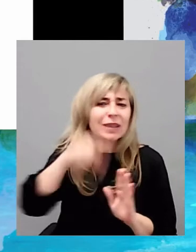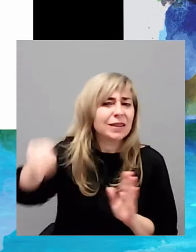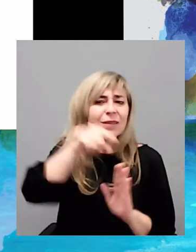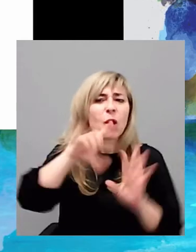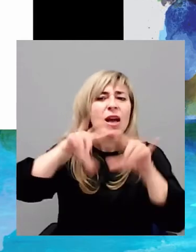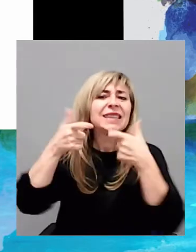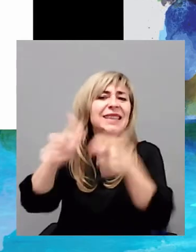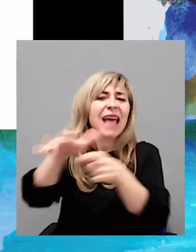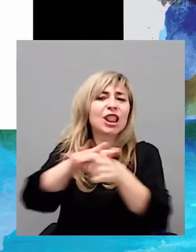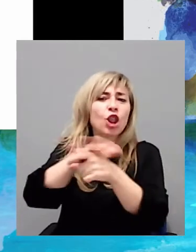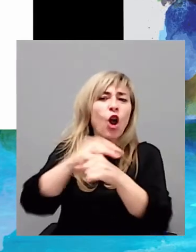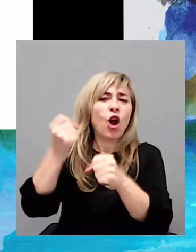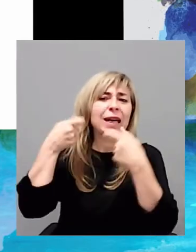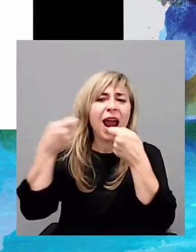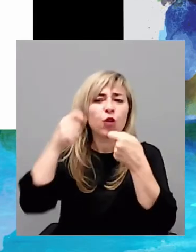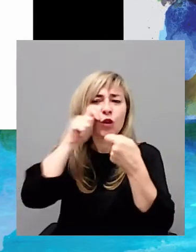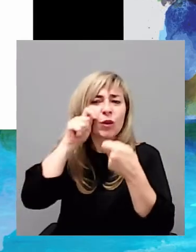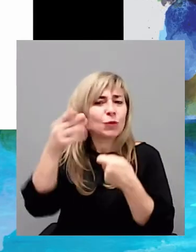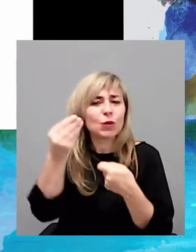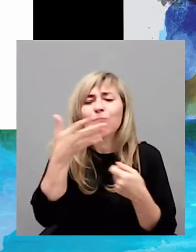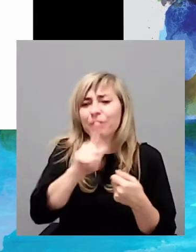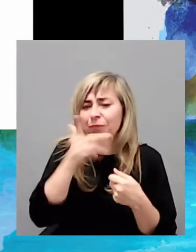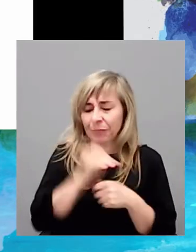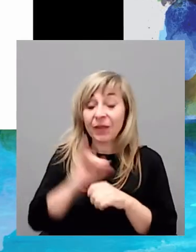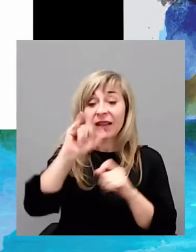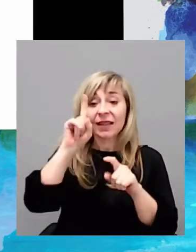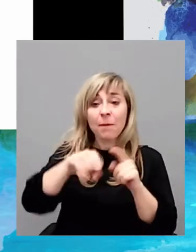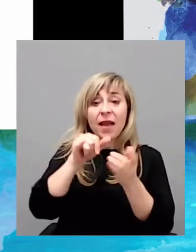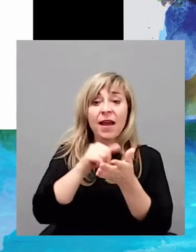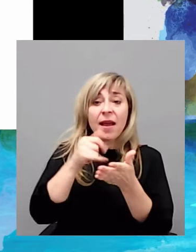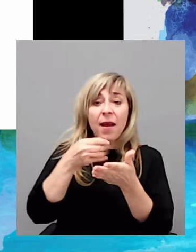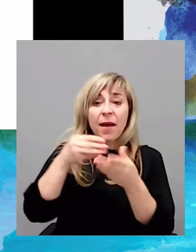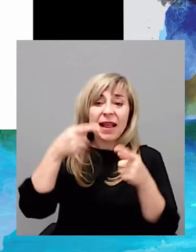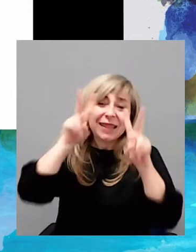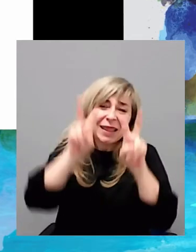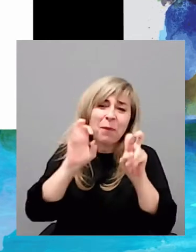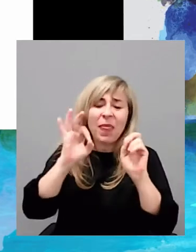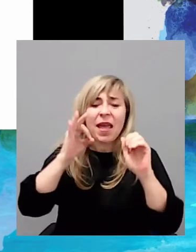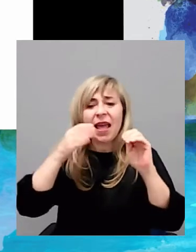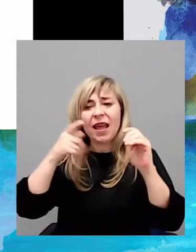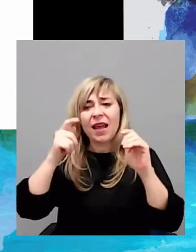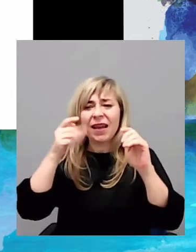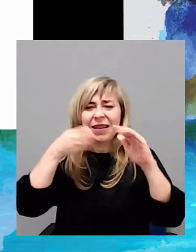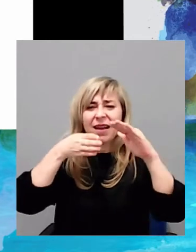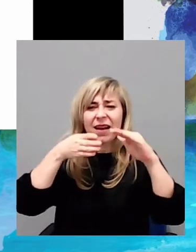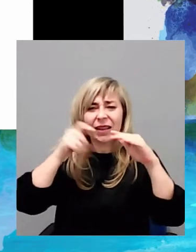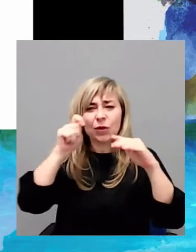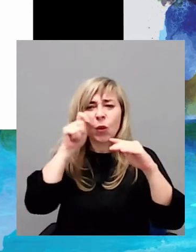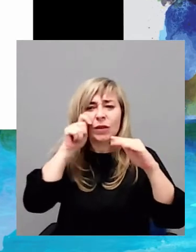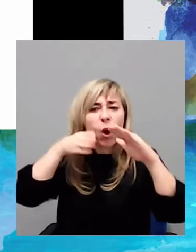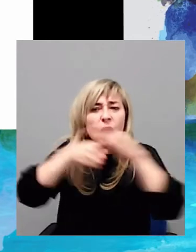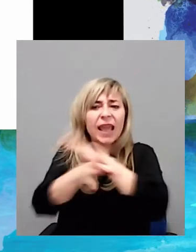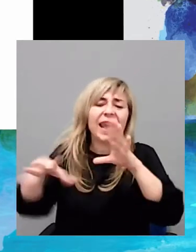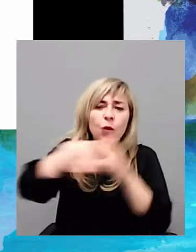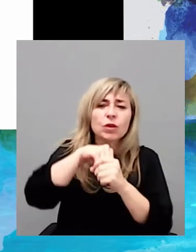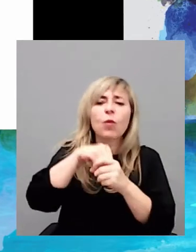more so in the tourism sector. And inclusive tourism, we found that it was